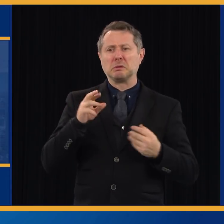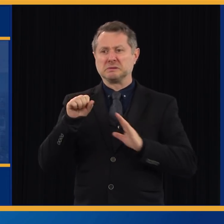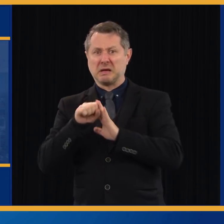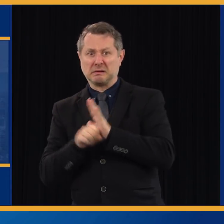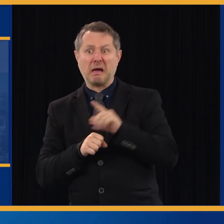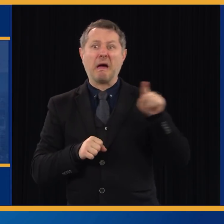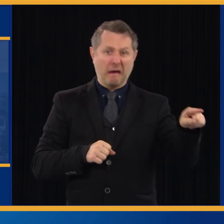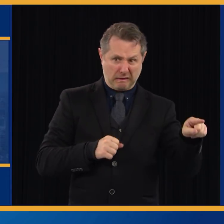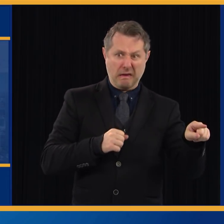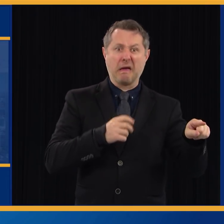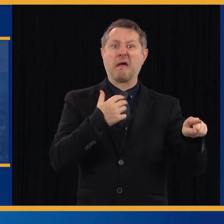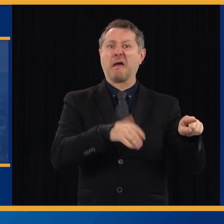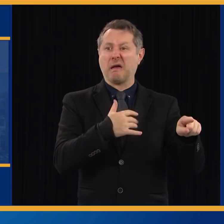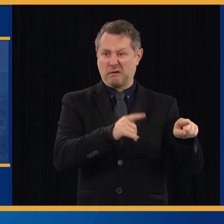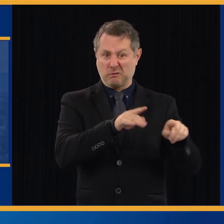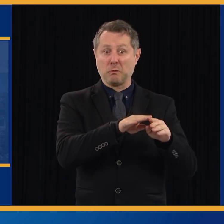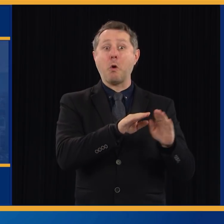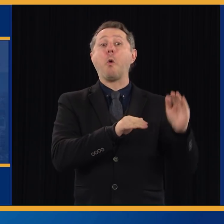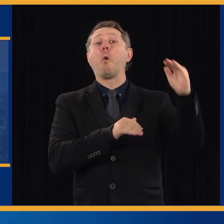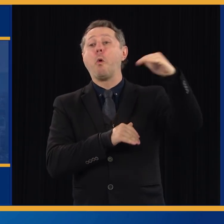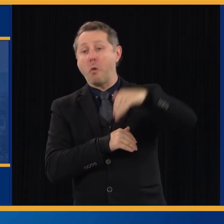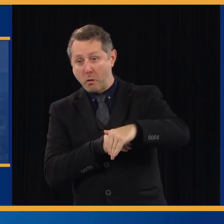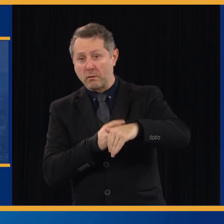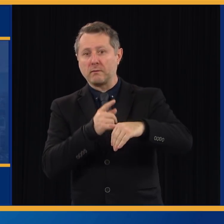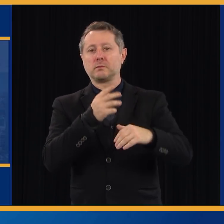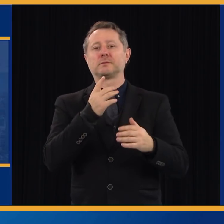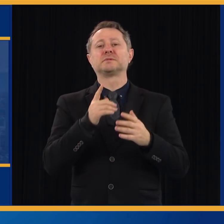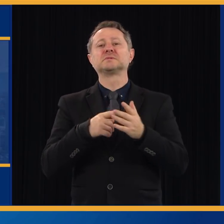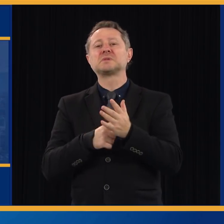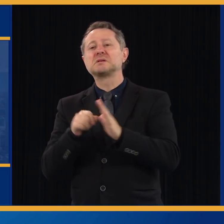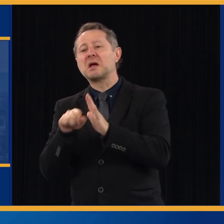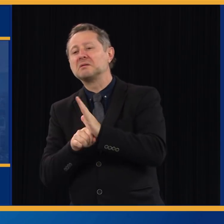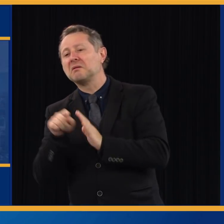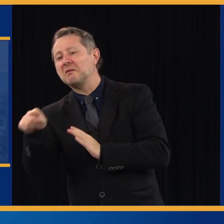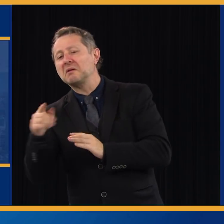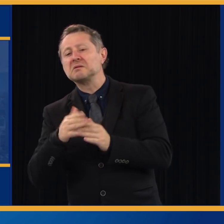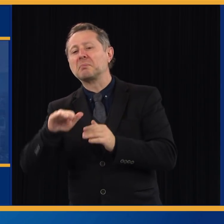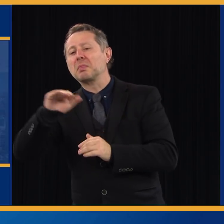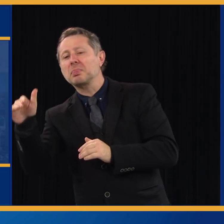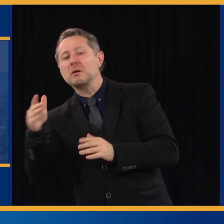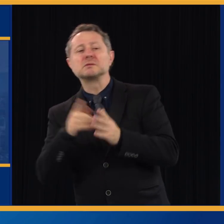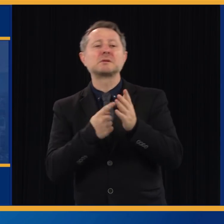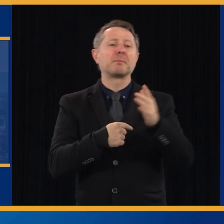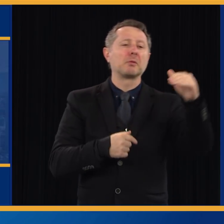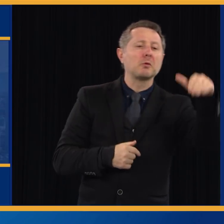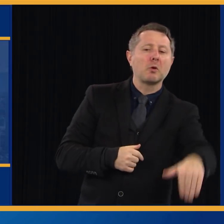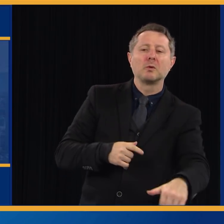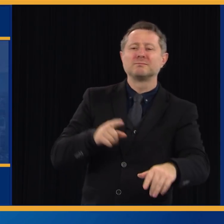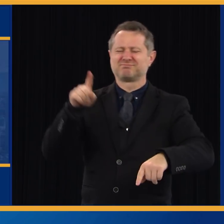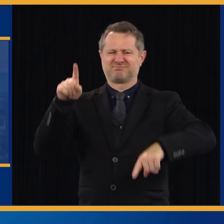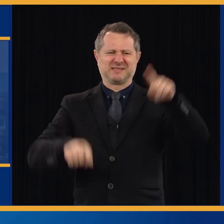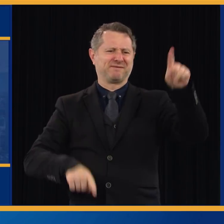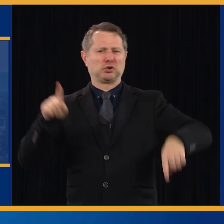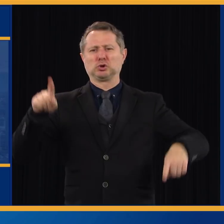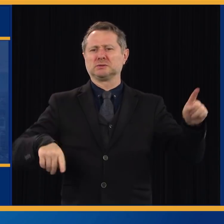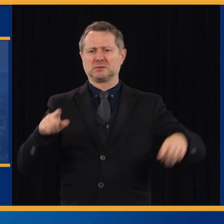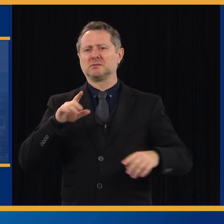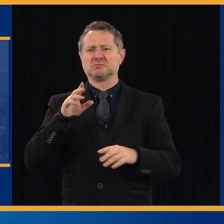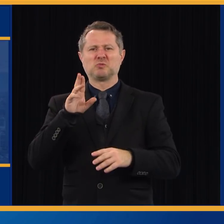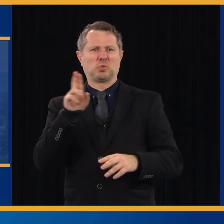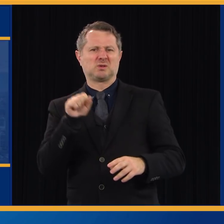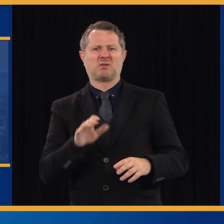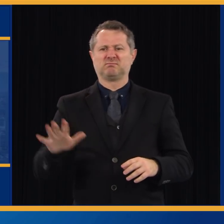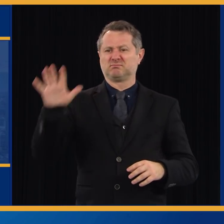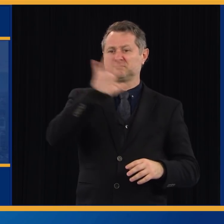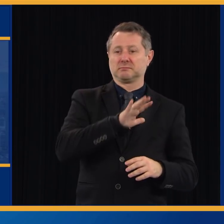their apex, when they're going to hit their top, and when they're going to come down. It's different all across the country. It's also different across the